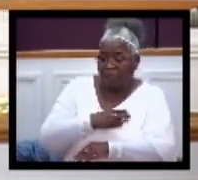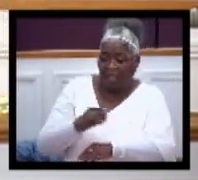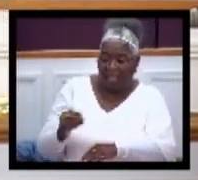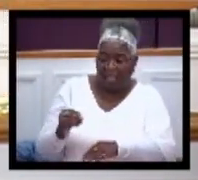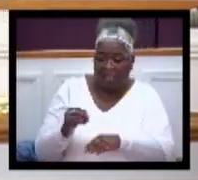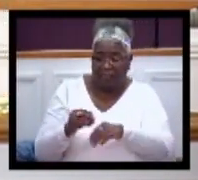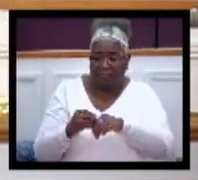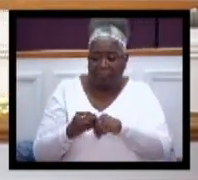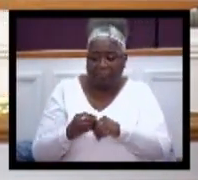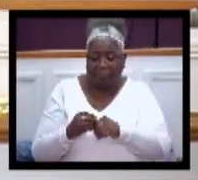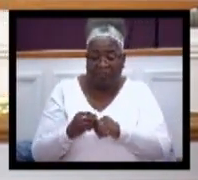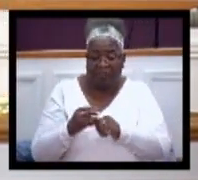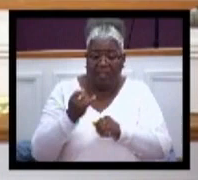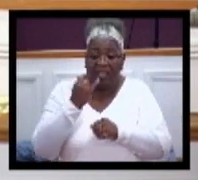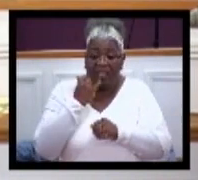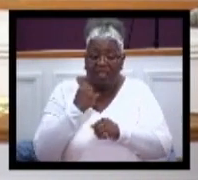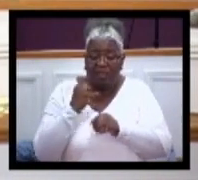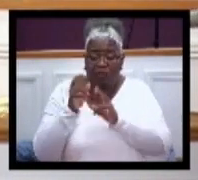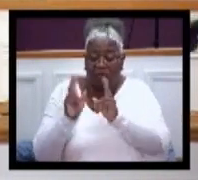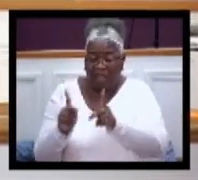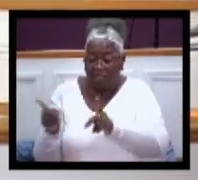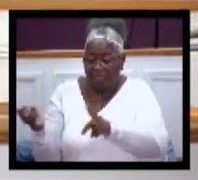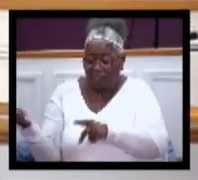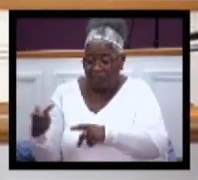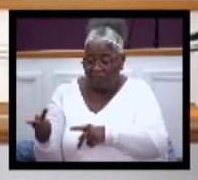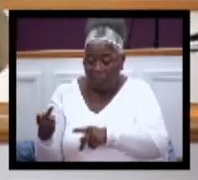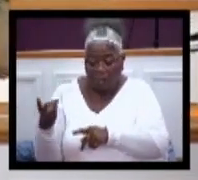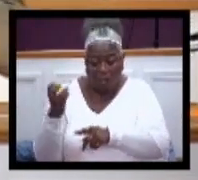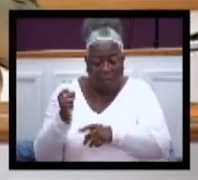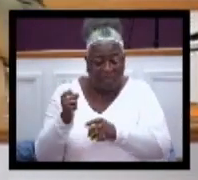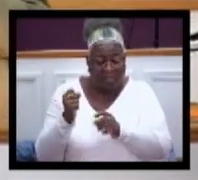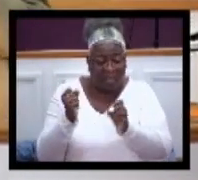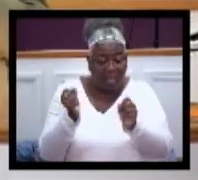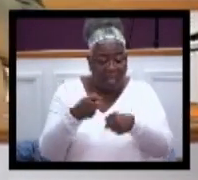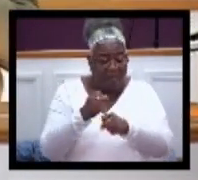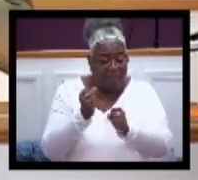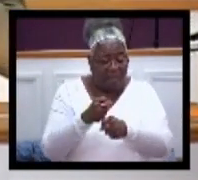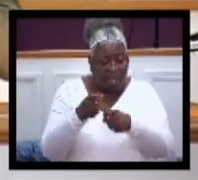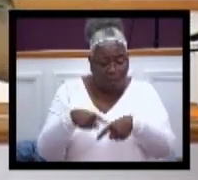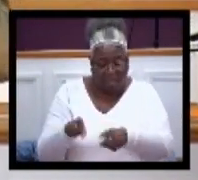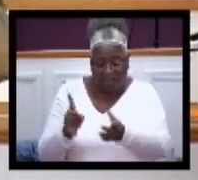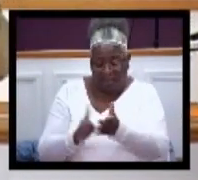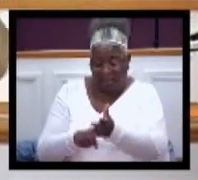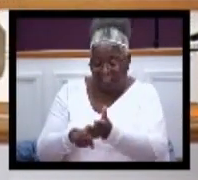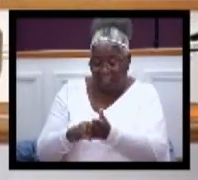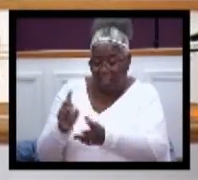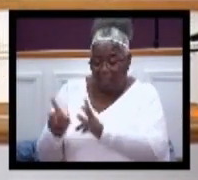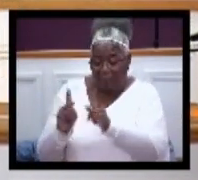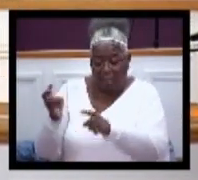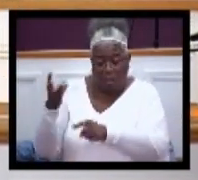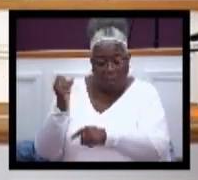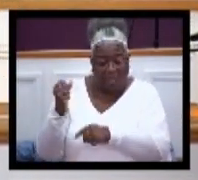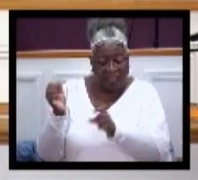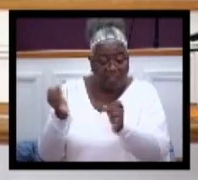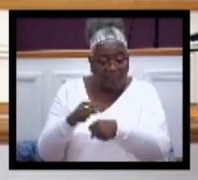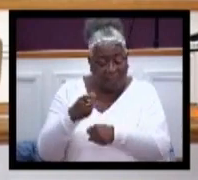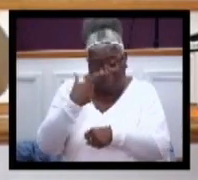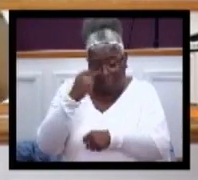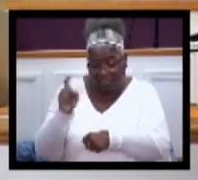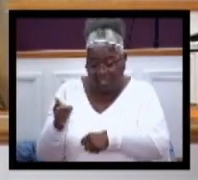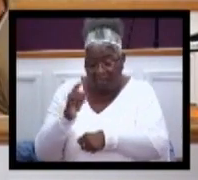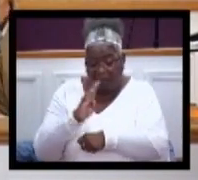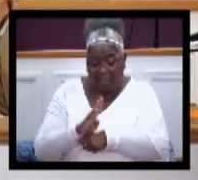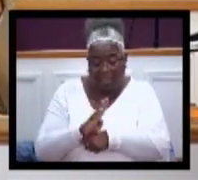an Israelite, and they were fighting. And while those men were fighting, because he had